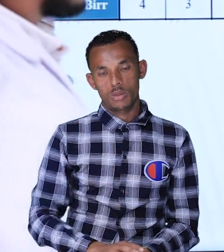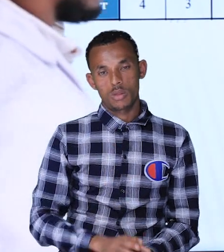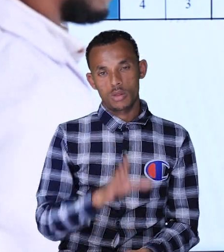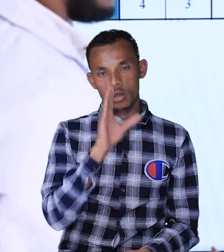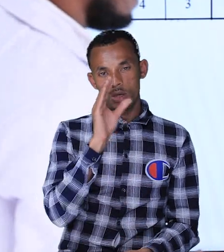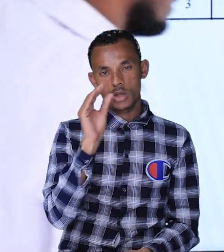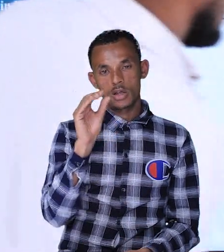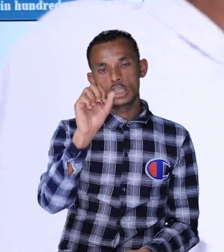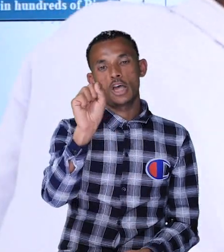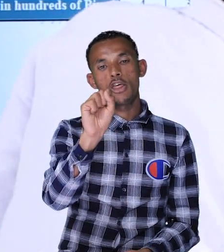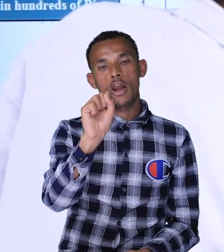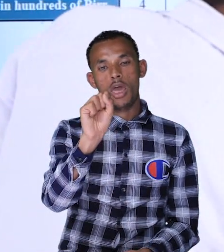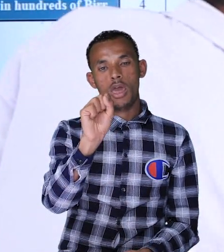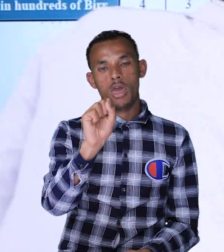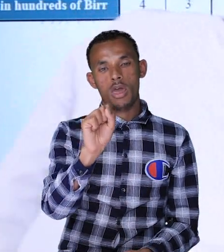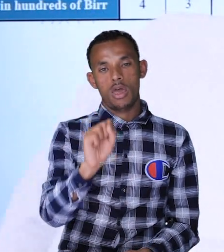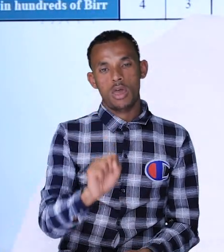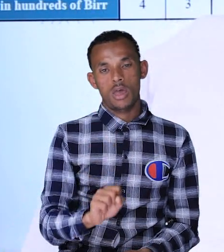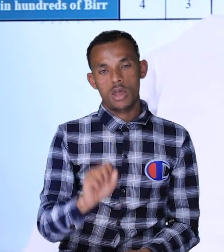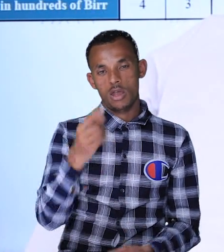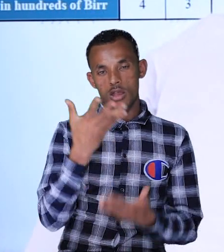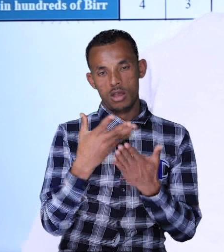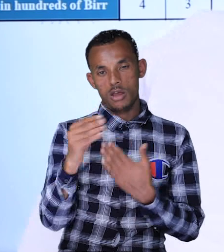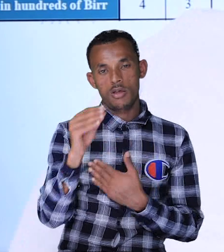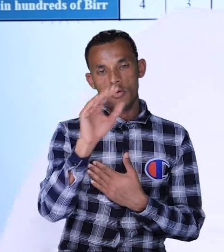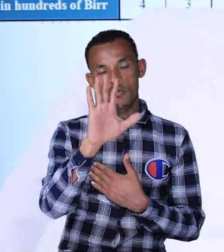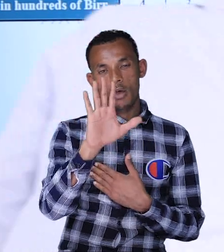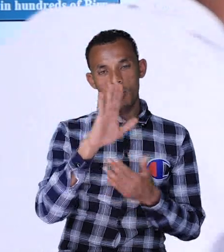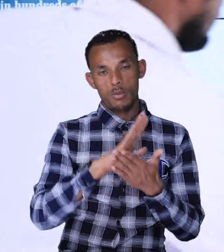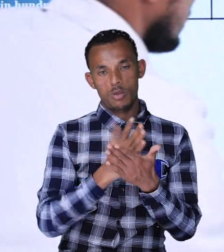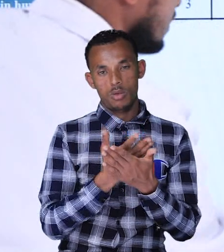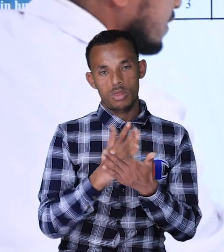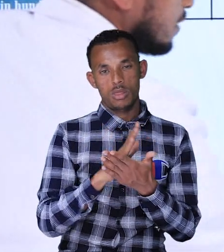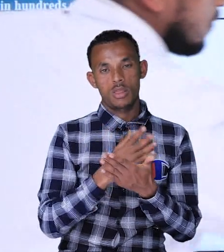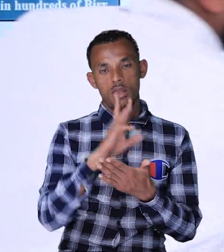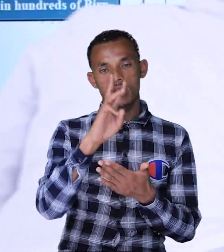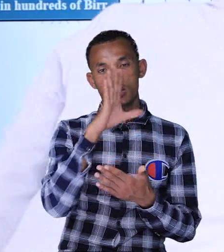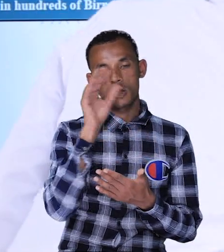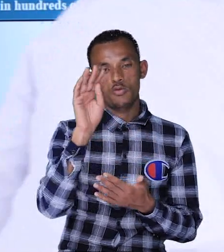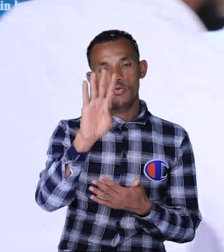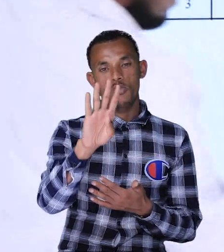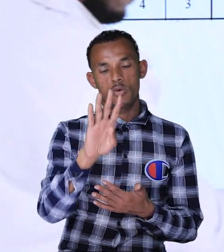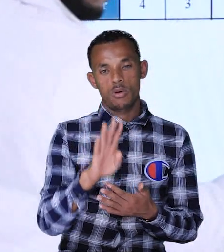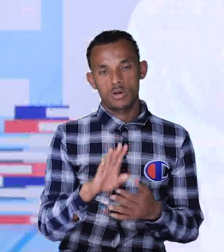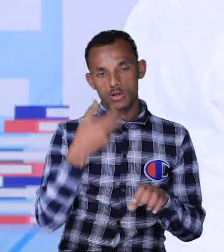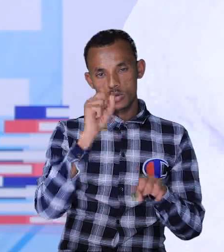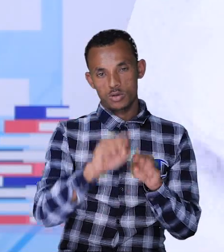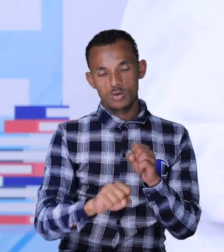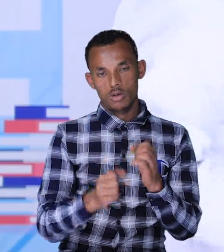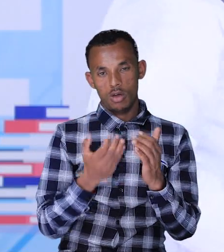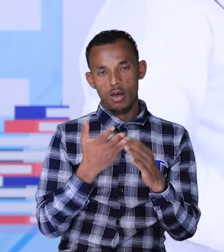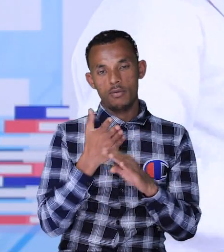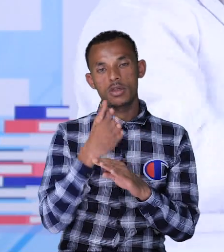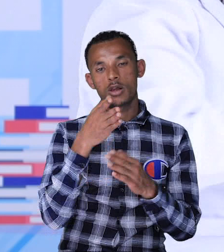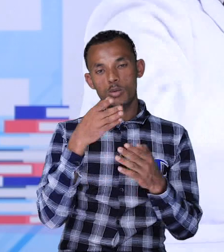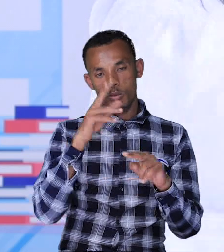On Saturday, the sales is 5 between 6 and 4. So after just